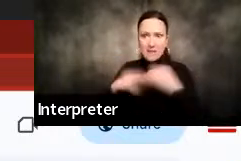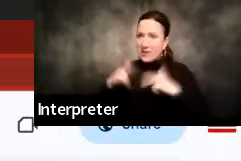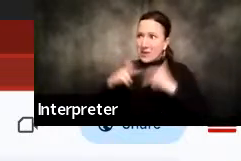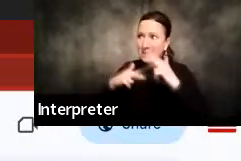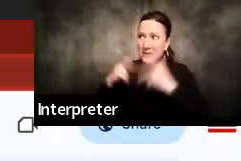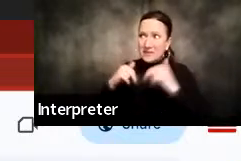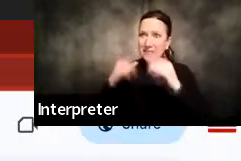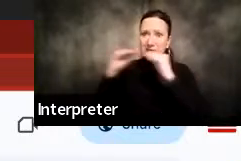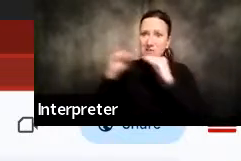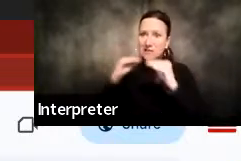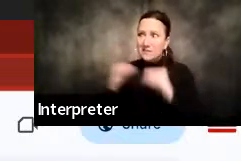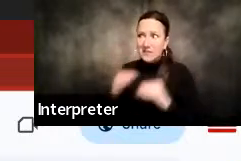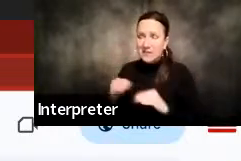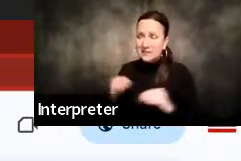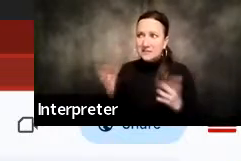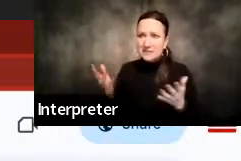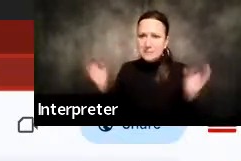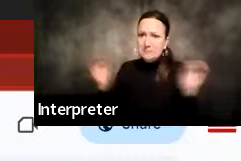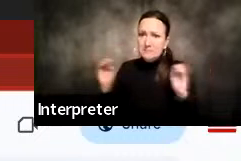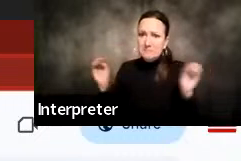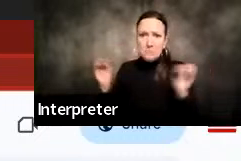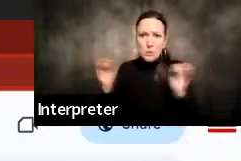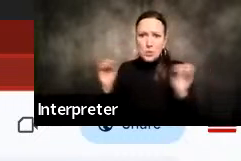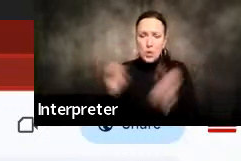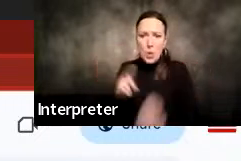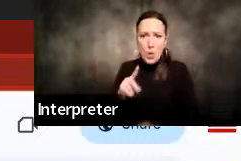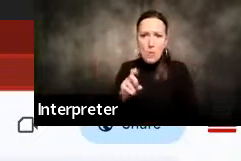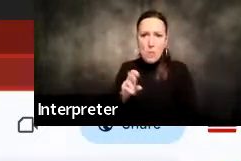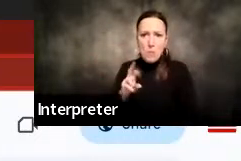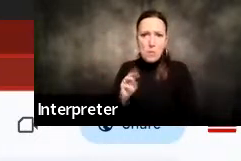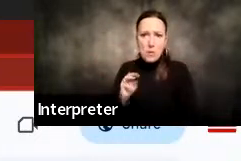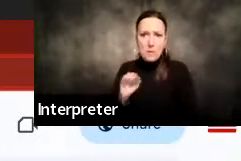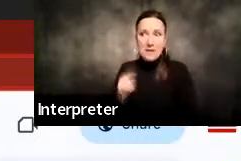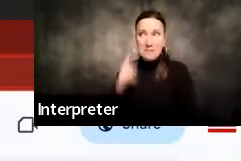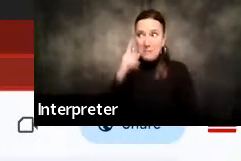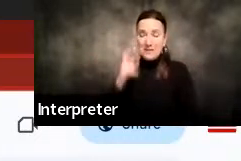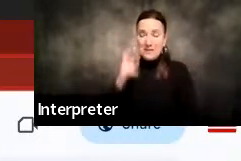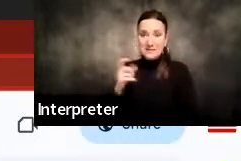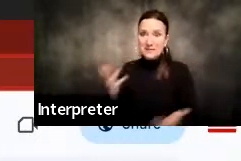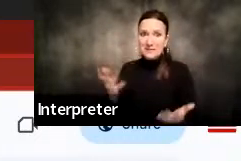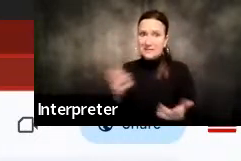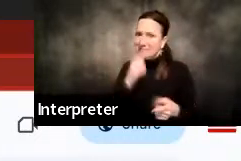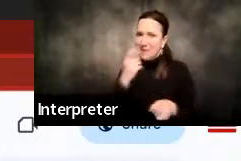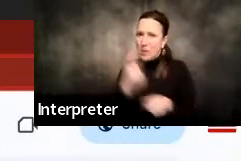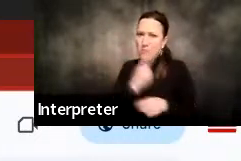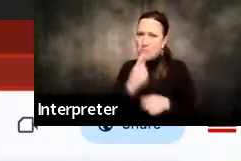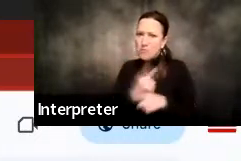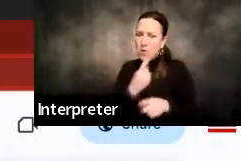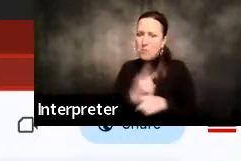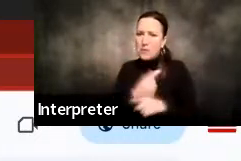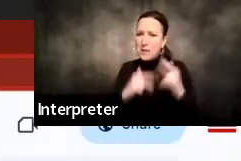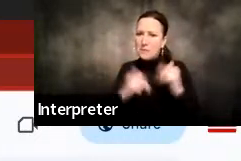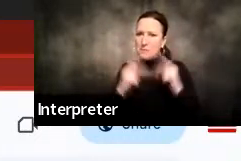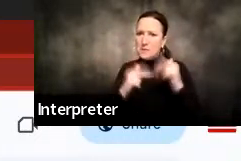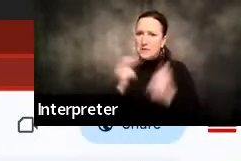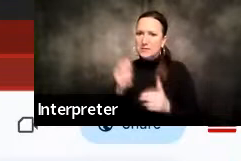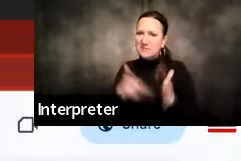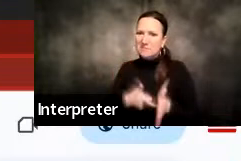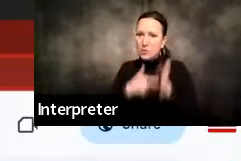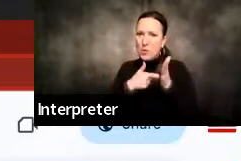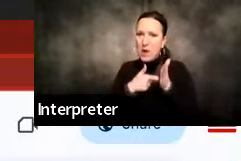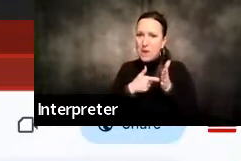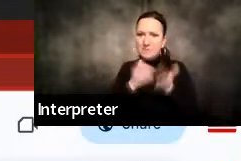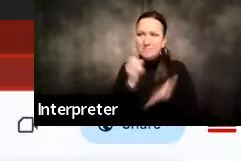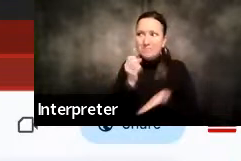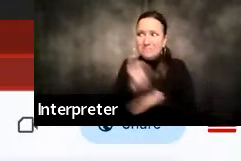that have no permit. I want to know what the status is because I'm not seeing the appropriate building permits. I have a building that